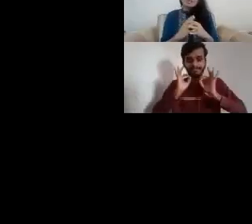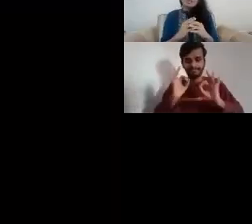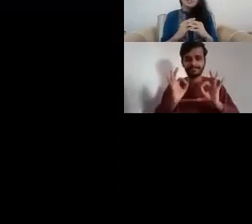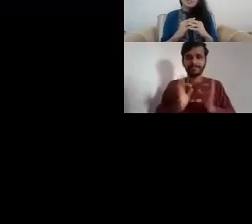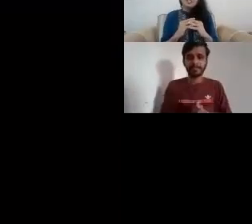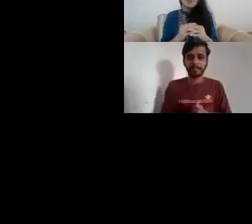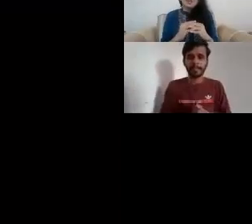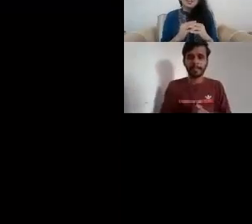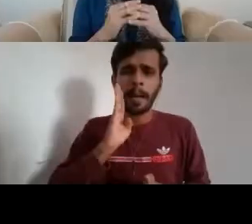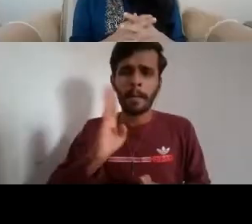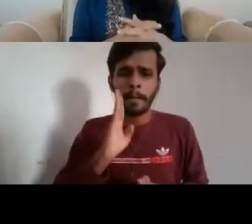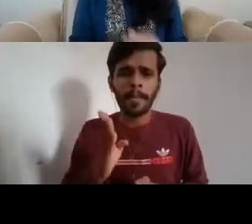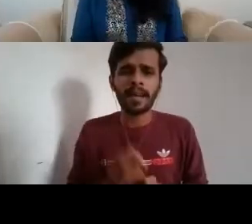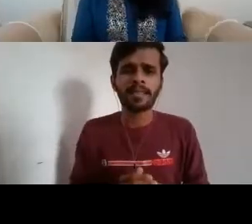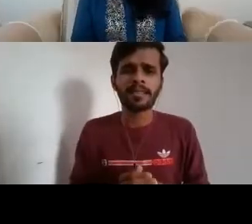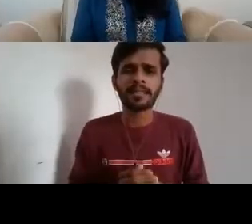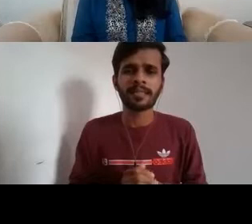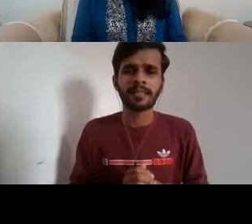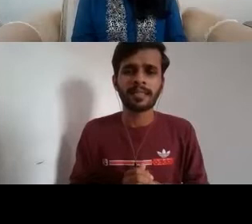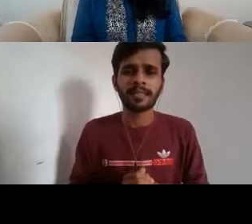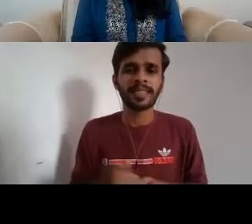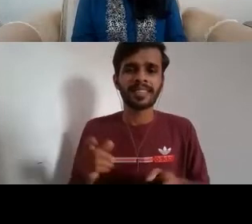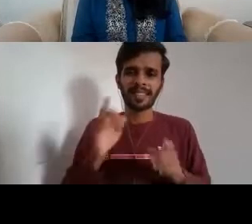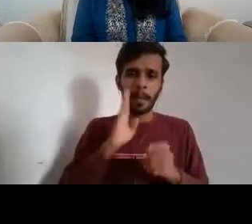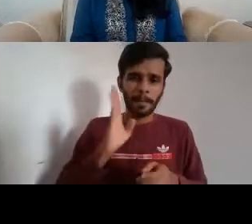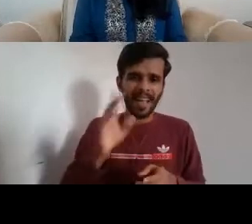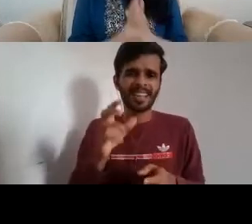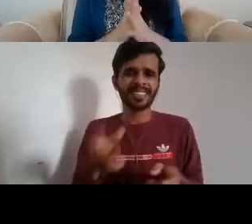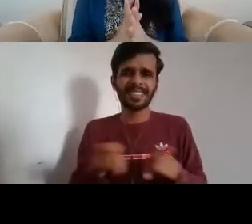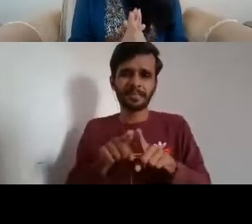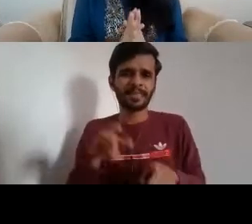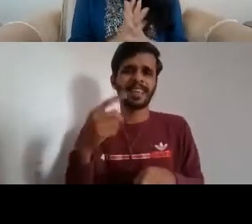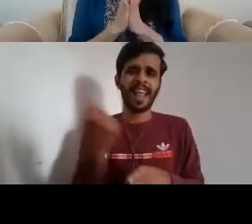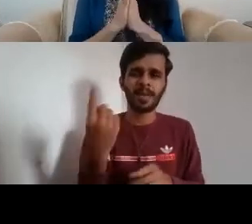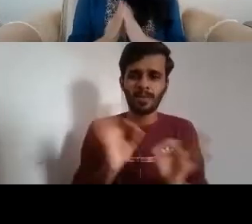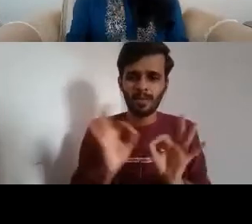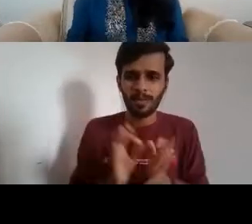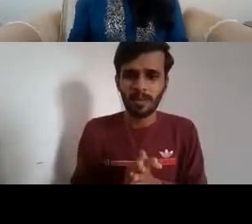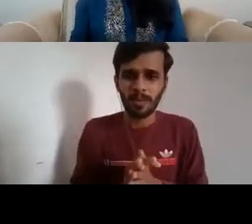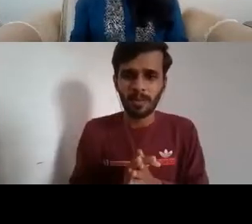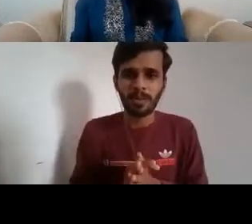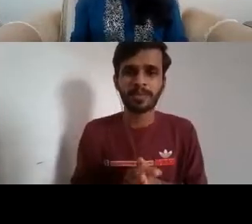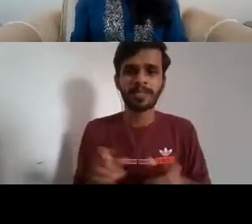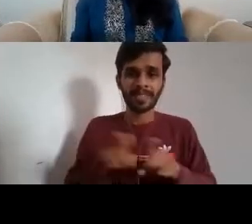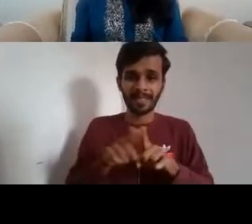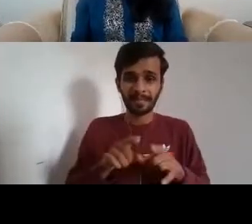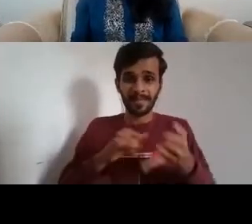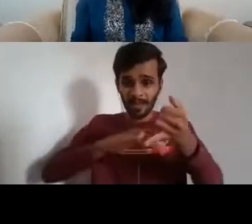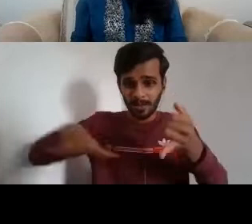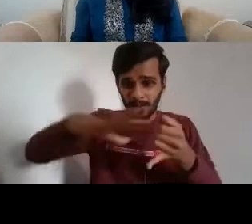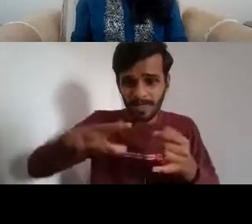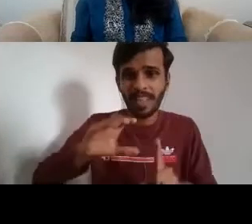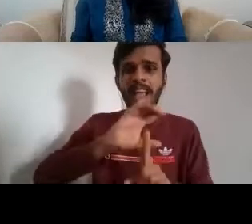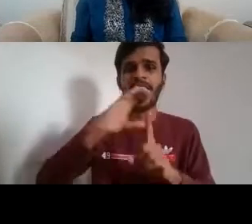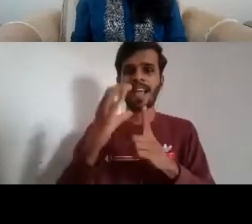Music does not exist in isolation. It's always shaped by the changing social, cultural, and